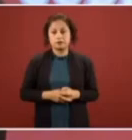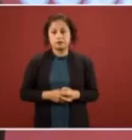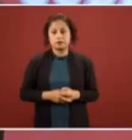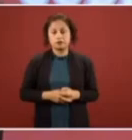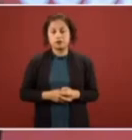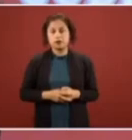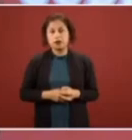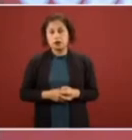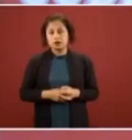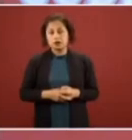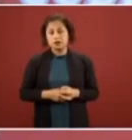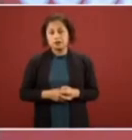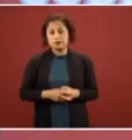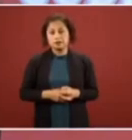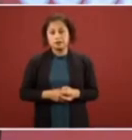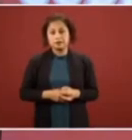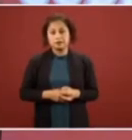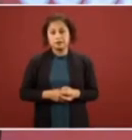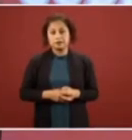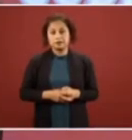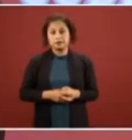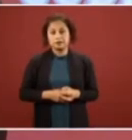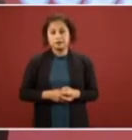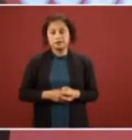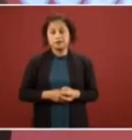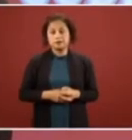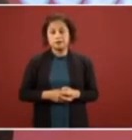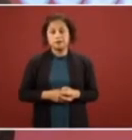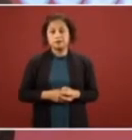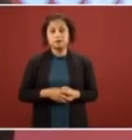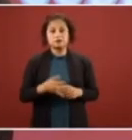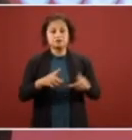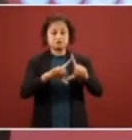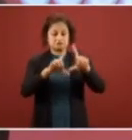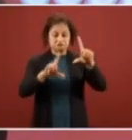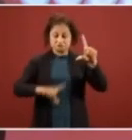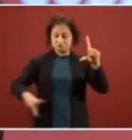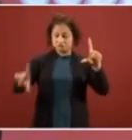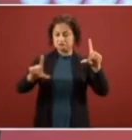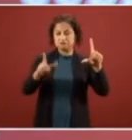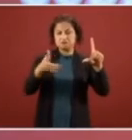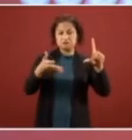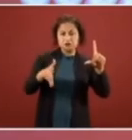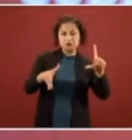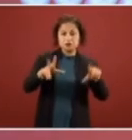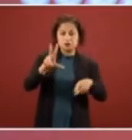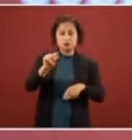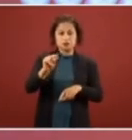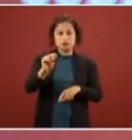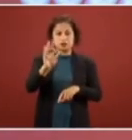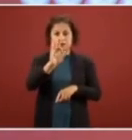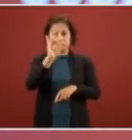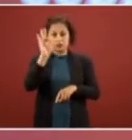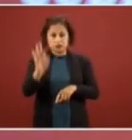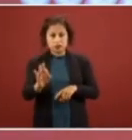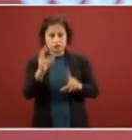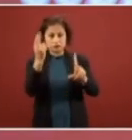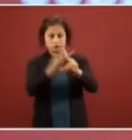Estamos hablando we are talking de about el 80% 80% de los homicidios. Of the